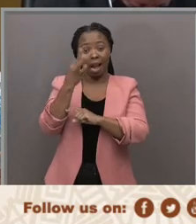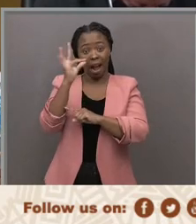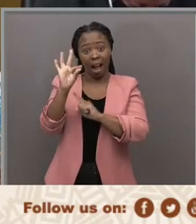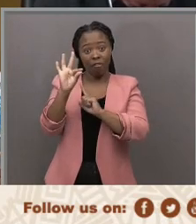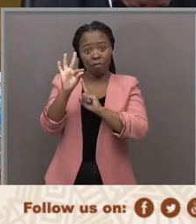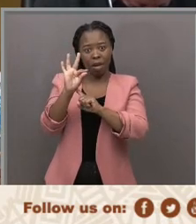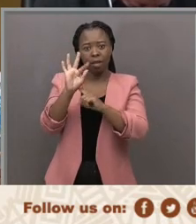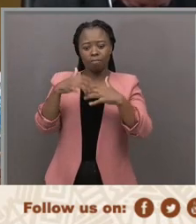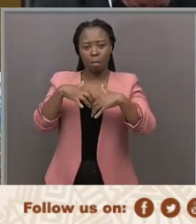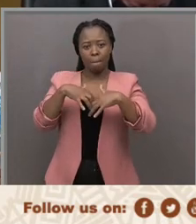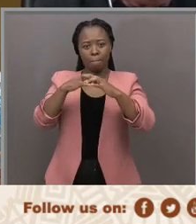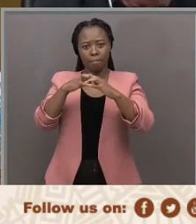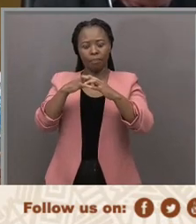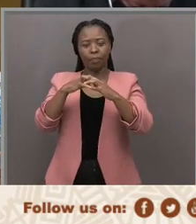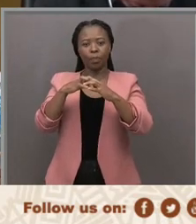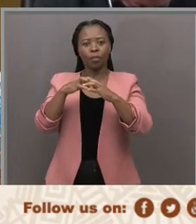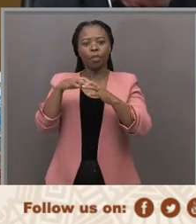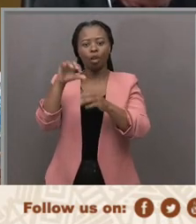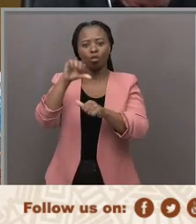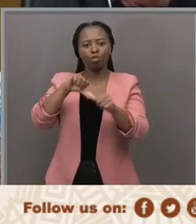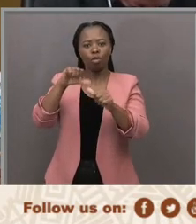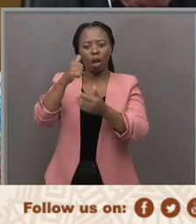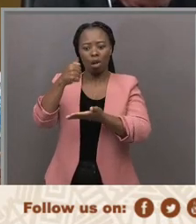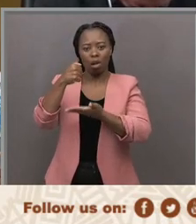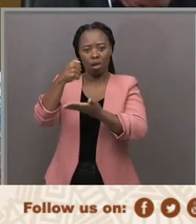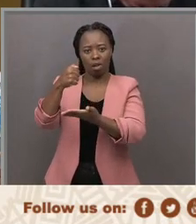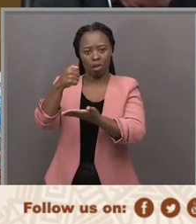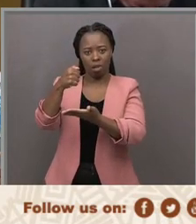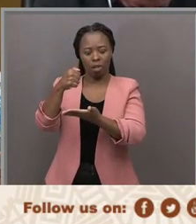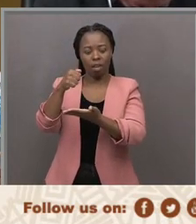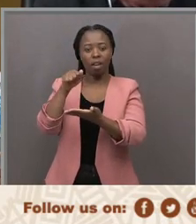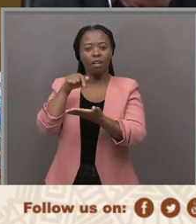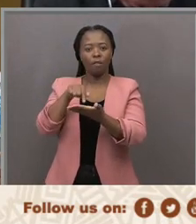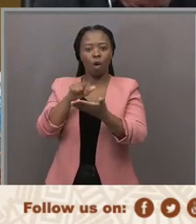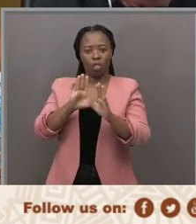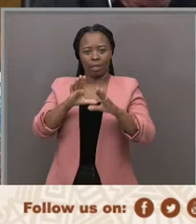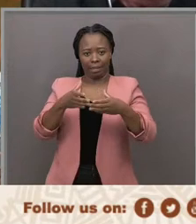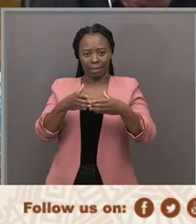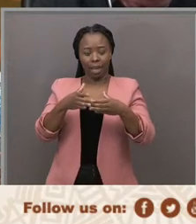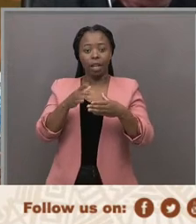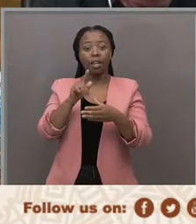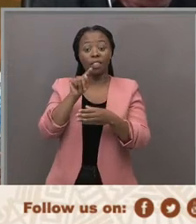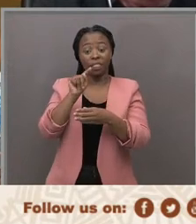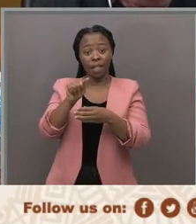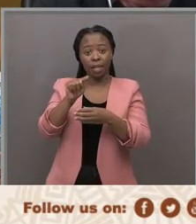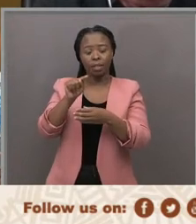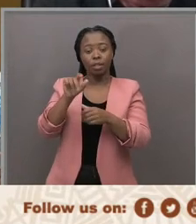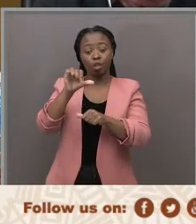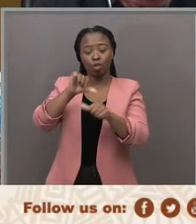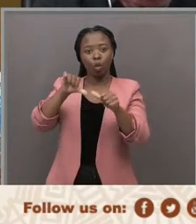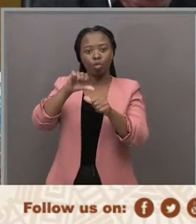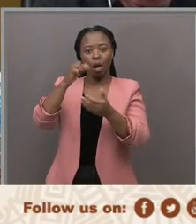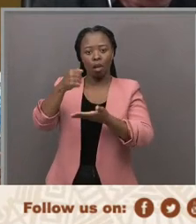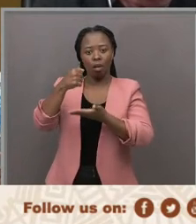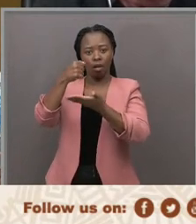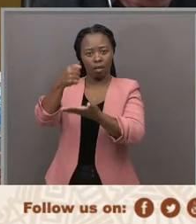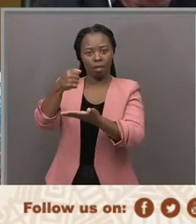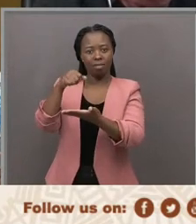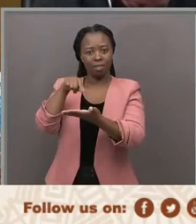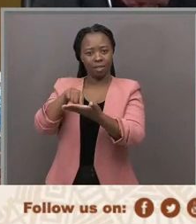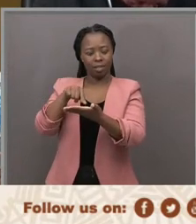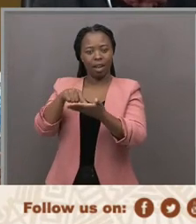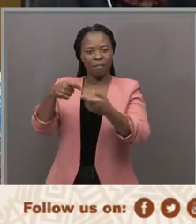social relief fund for the sector. And that social relief fund